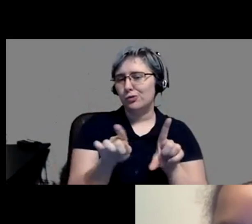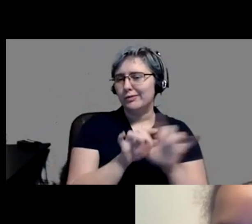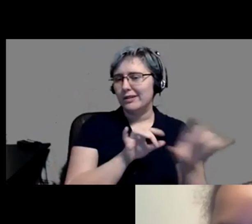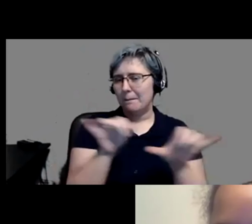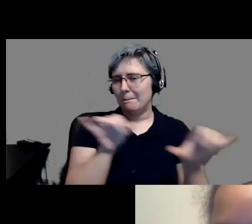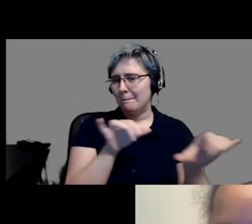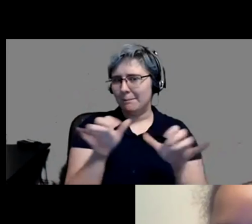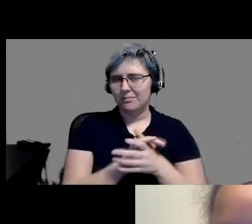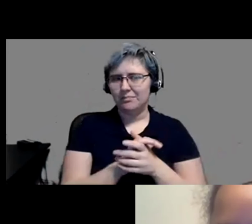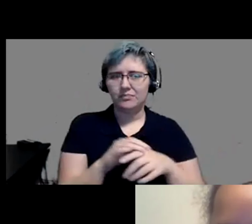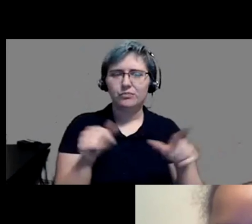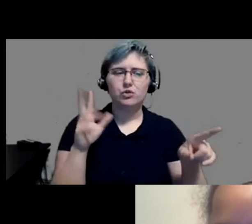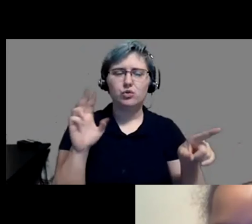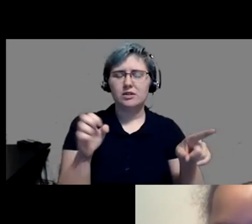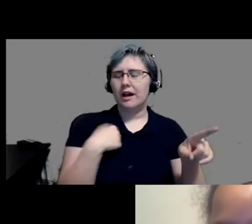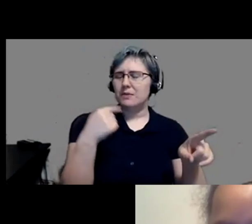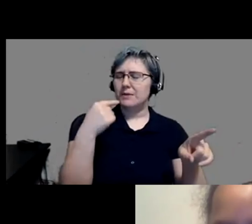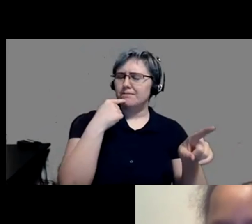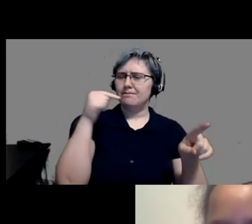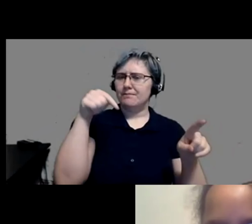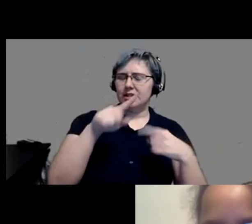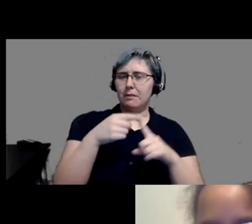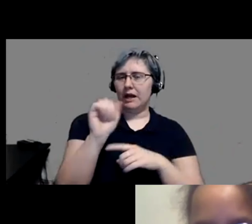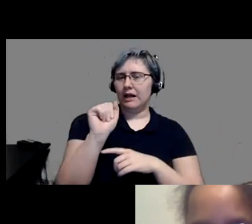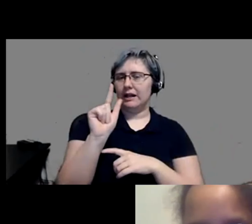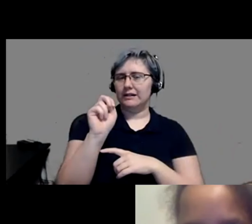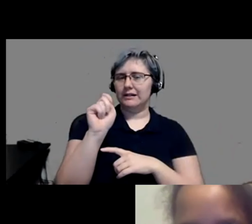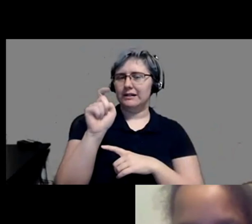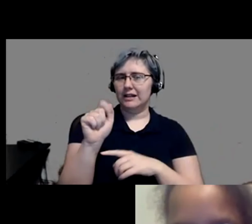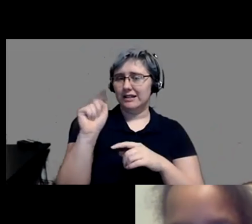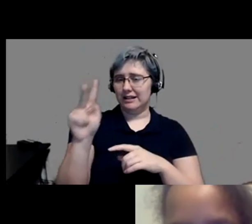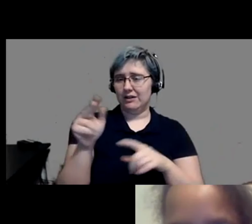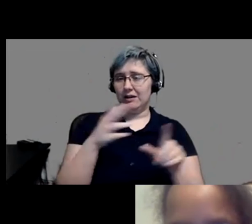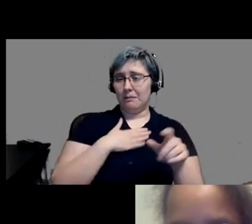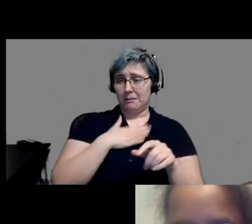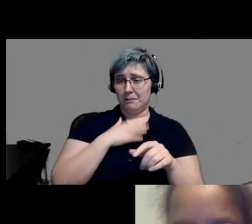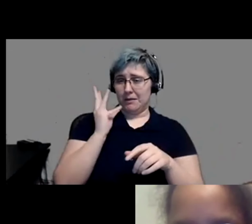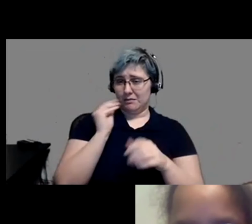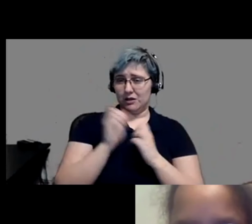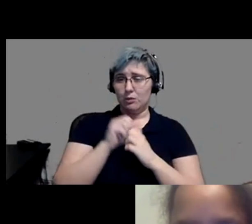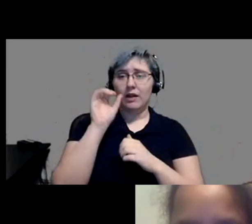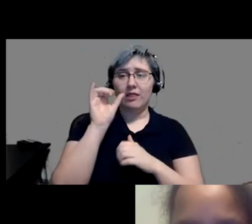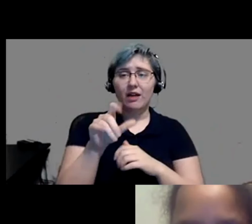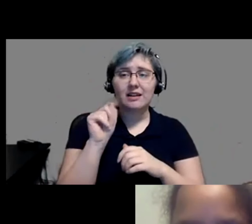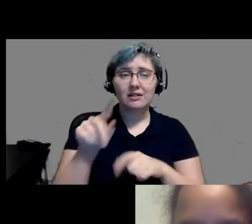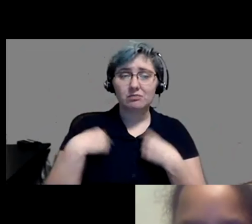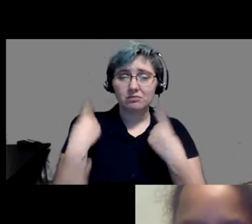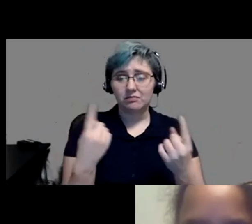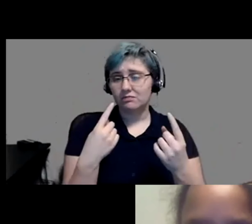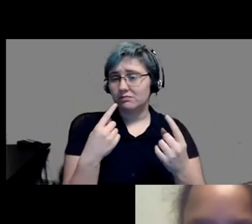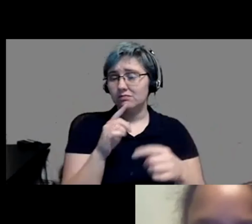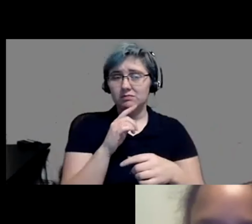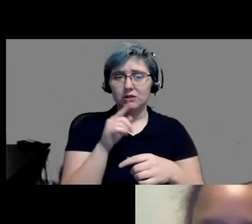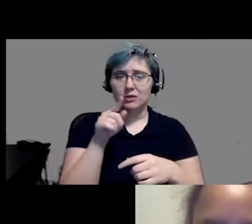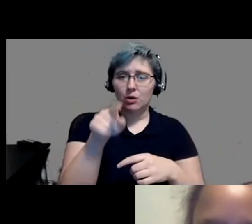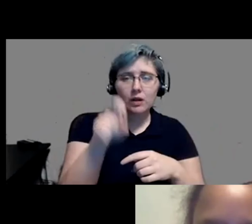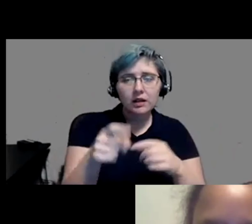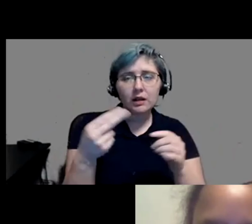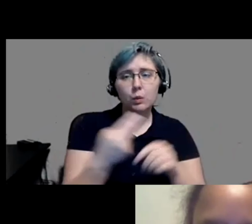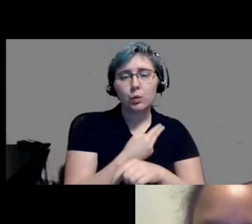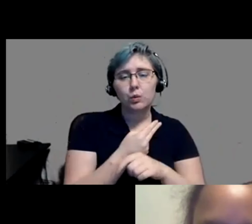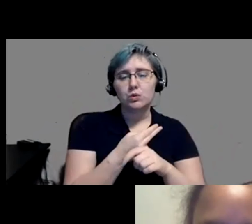Yeah, I would say this about the Alexa TV. My experience with it so far has been that you needed to use